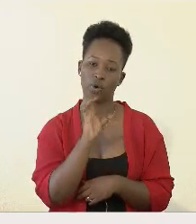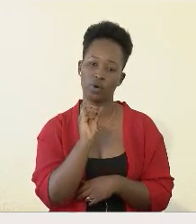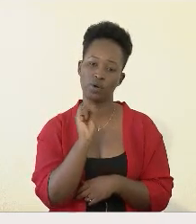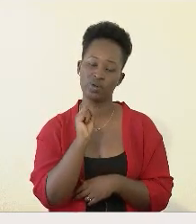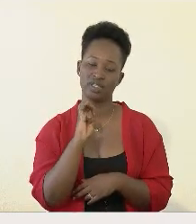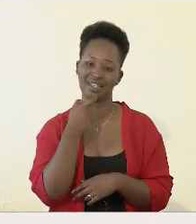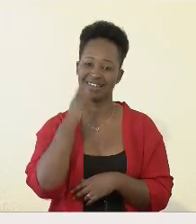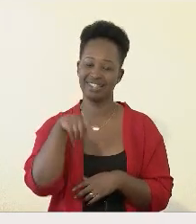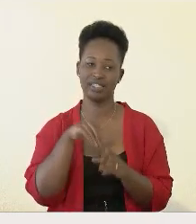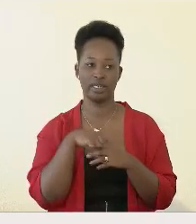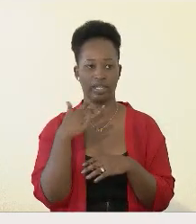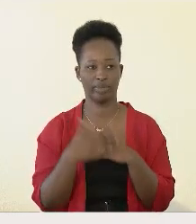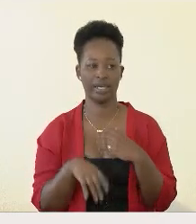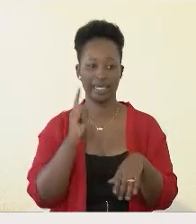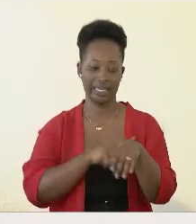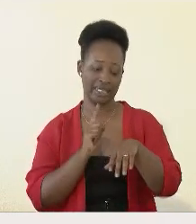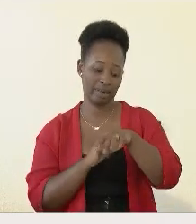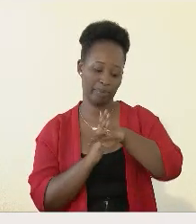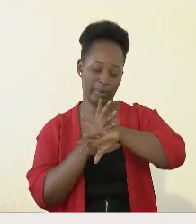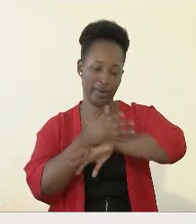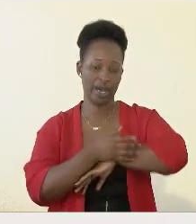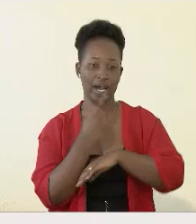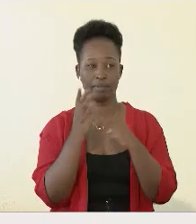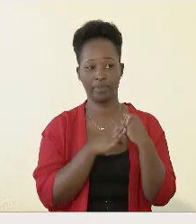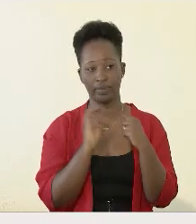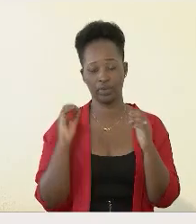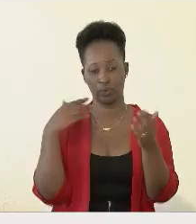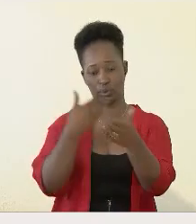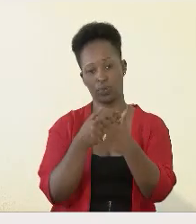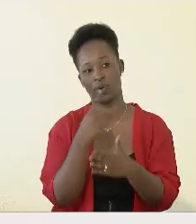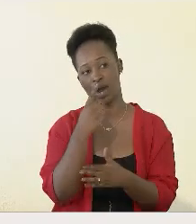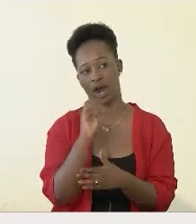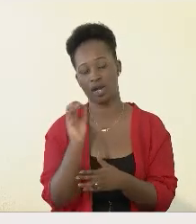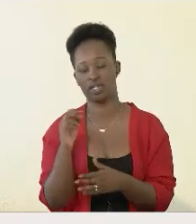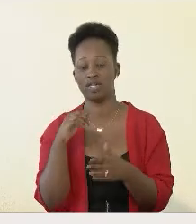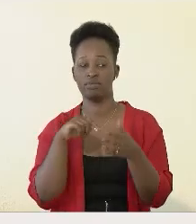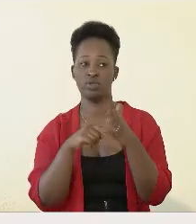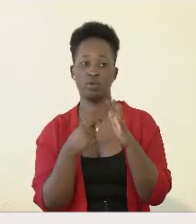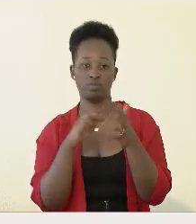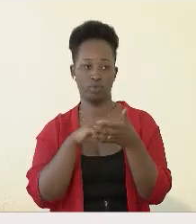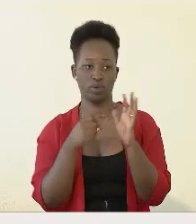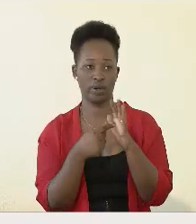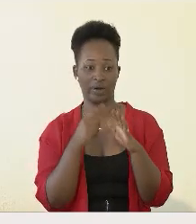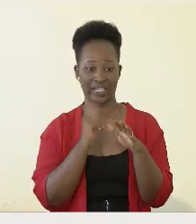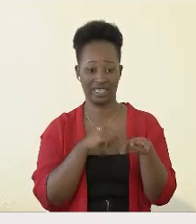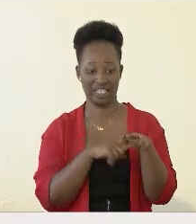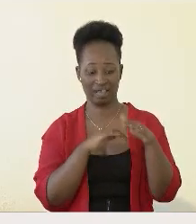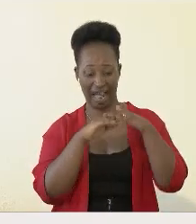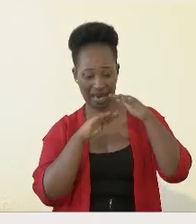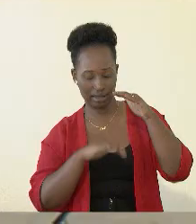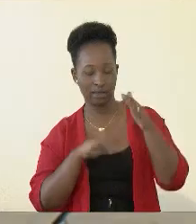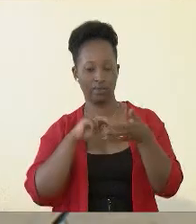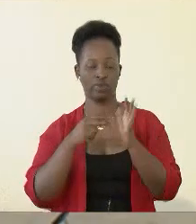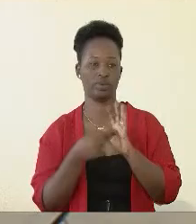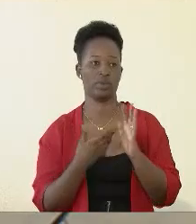drops below 90 to 100 milligram per blood, it means you have less glucose in the blood. Once that